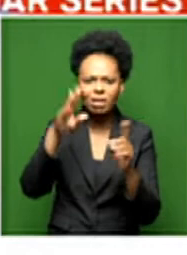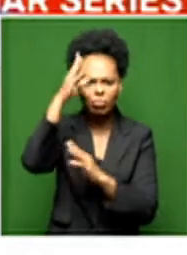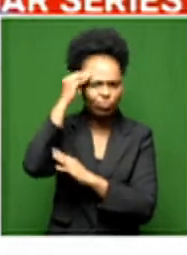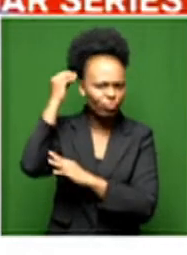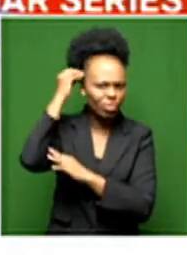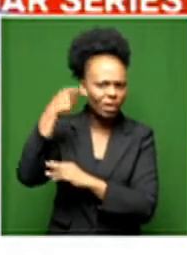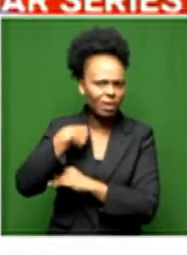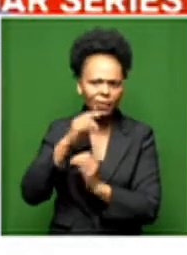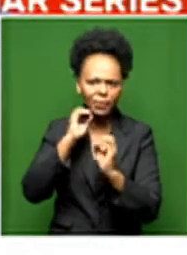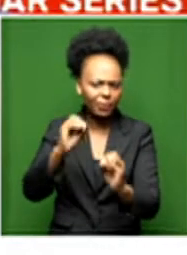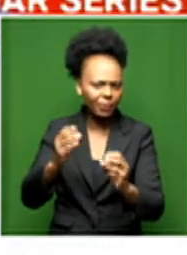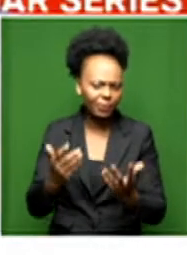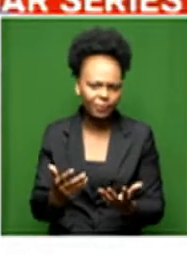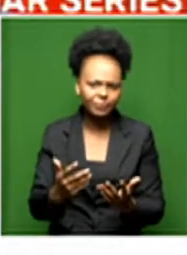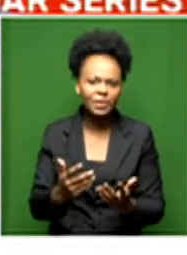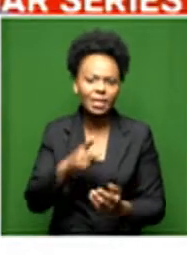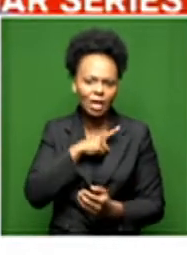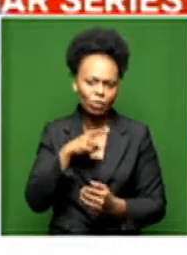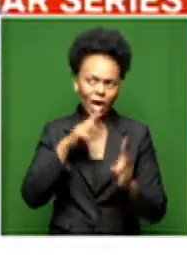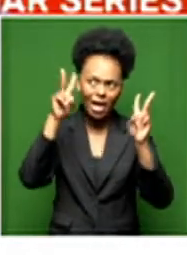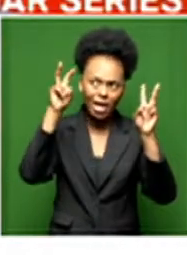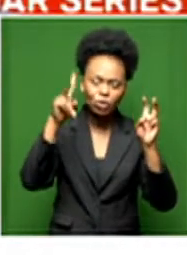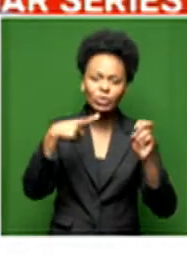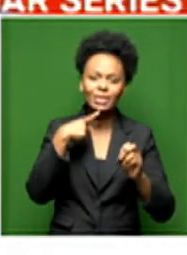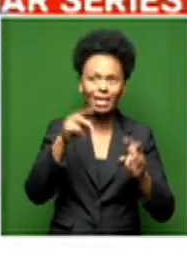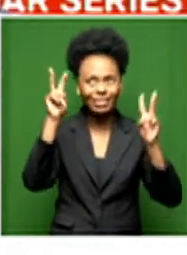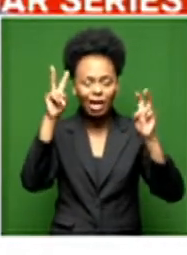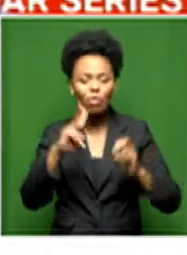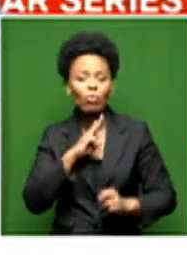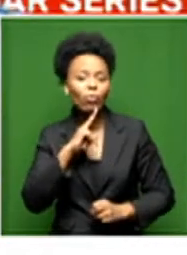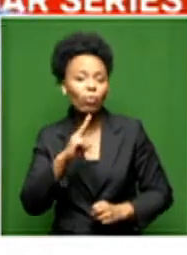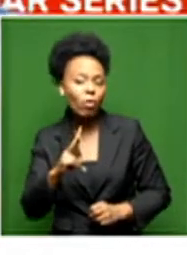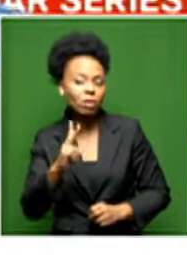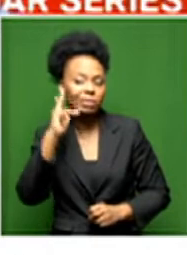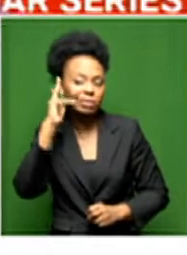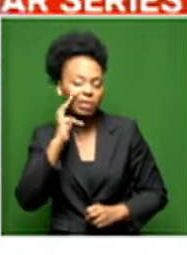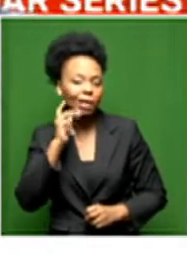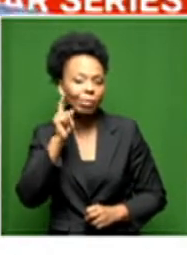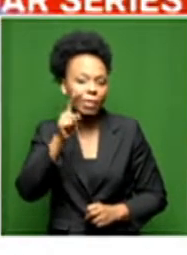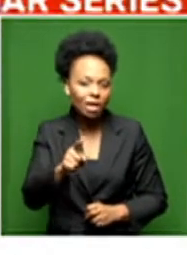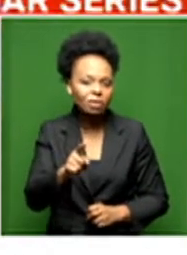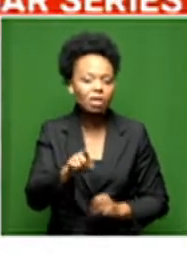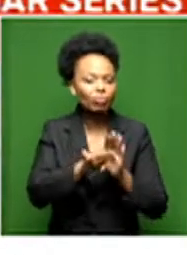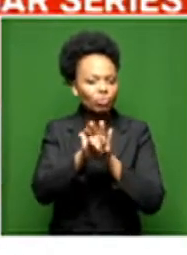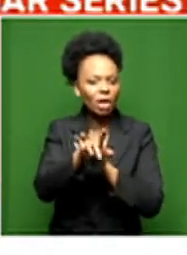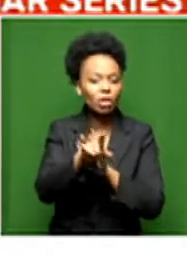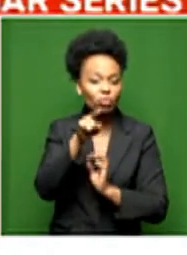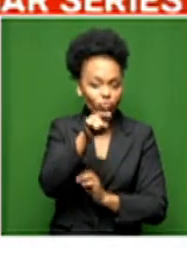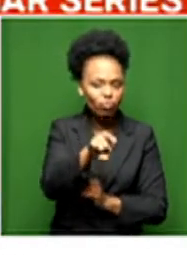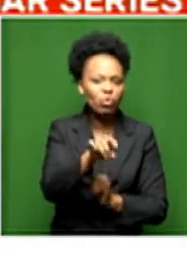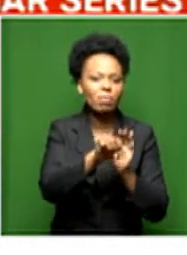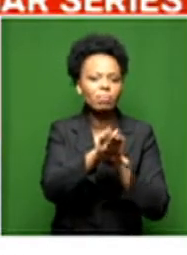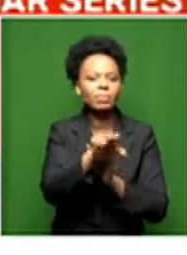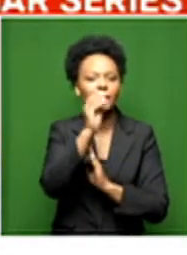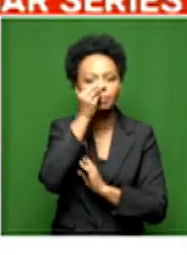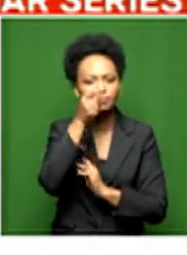issue of the voice and recognition of the authors is told, and you are the right platform